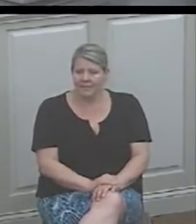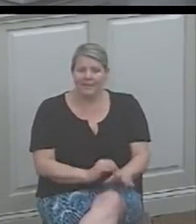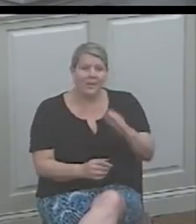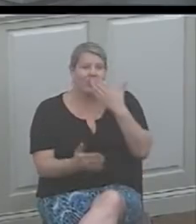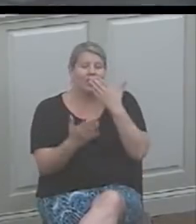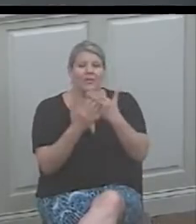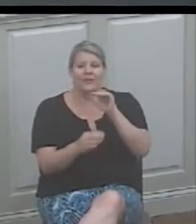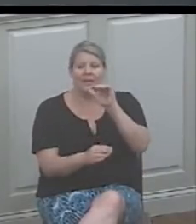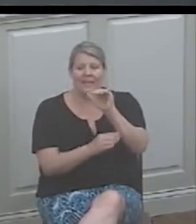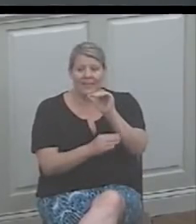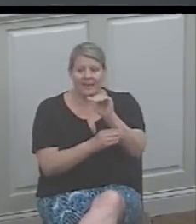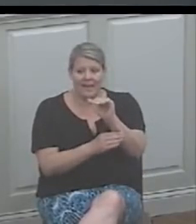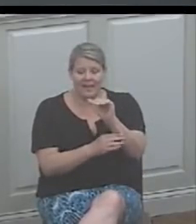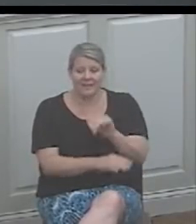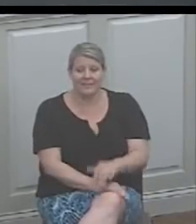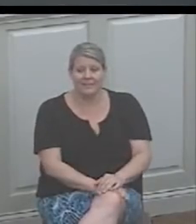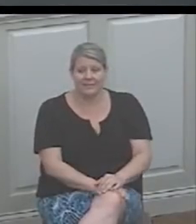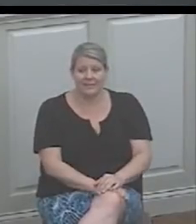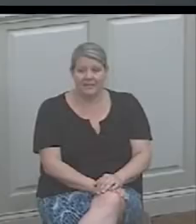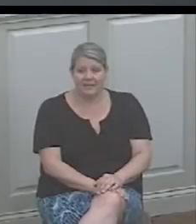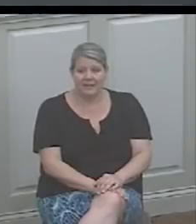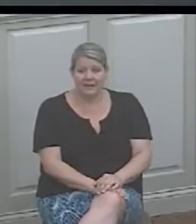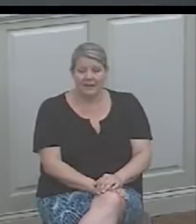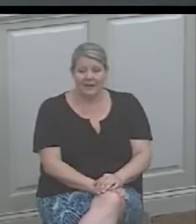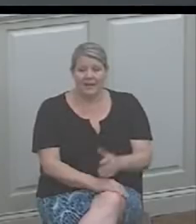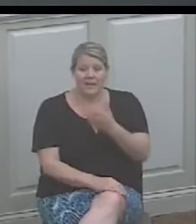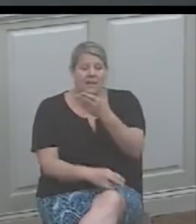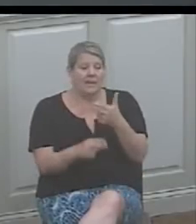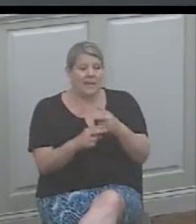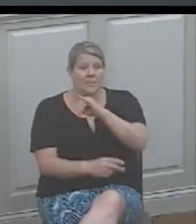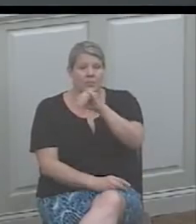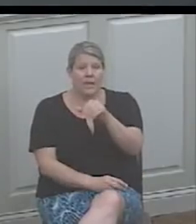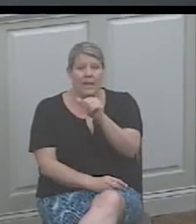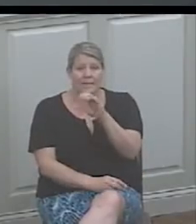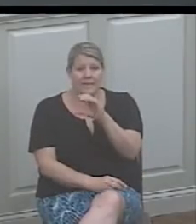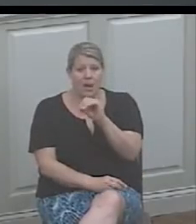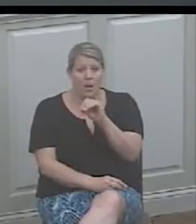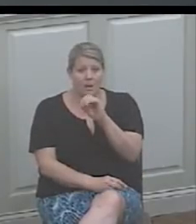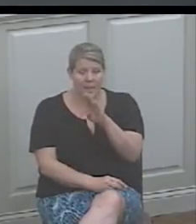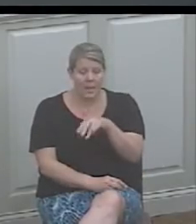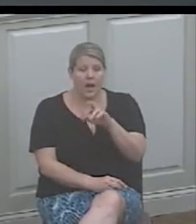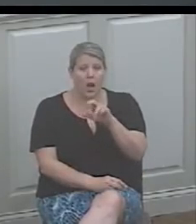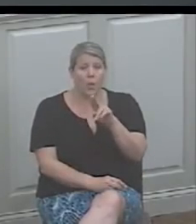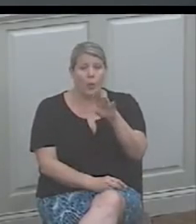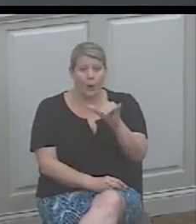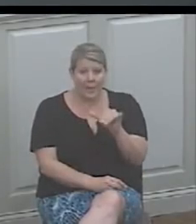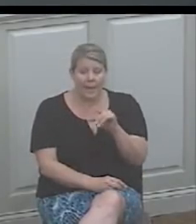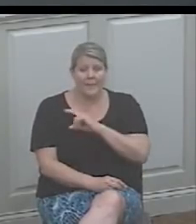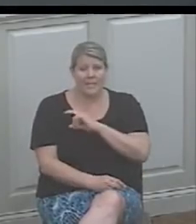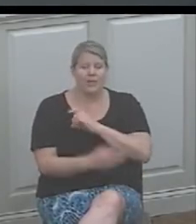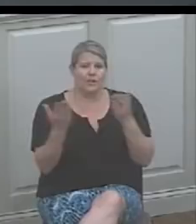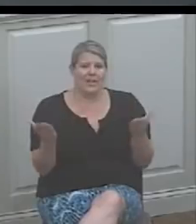Good evening. For those of you who I've not had the opportunity to meet, my name is Jacob Rui, and I too am a police officer here at the city of